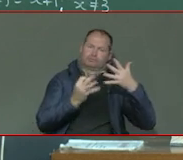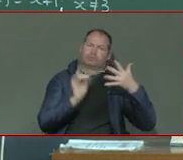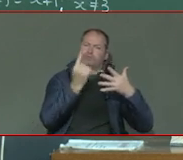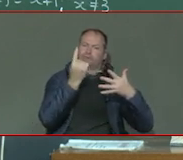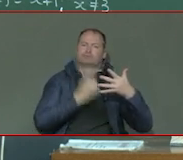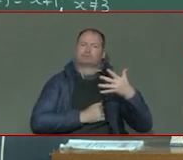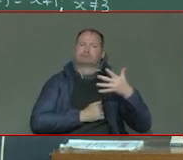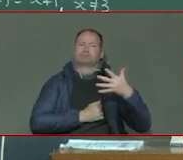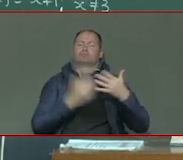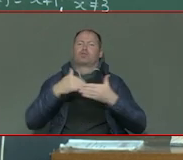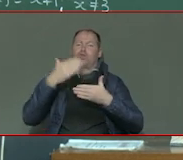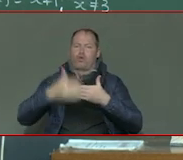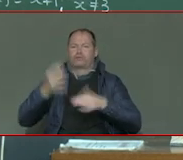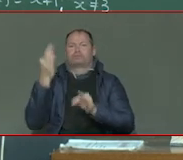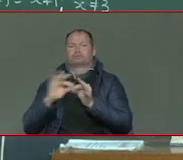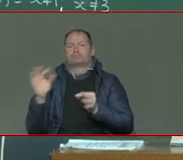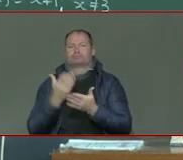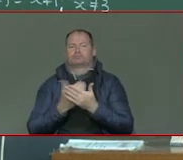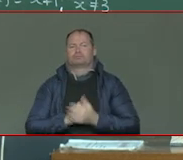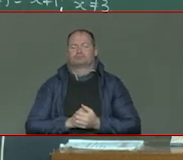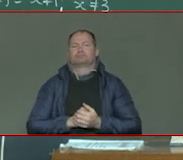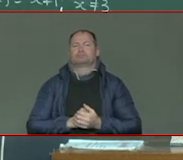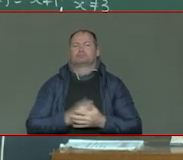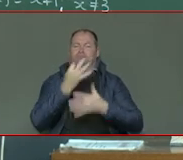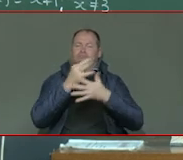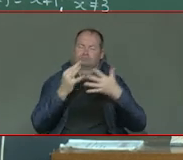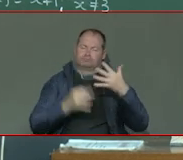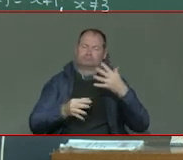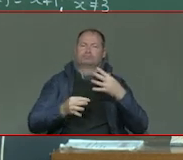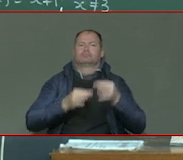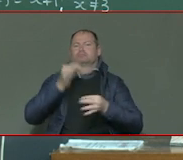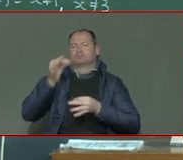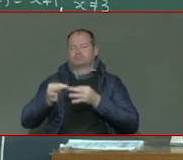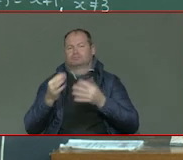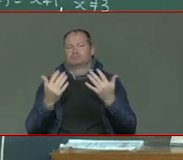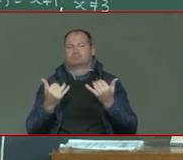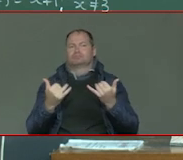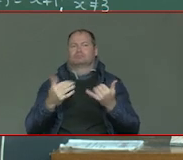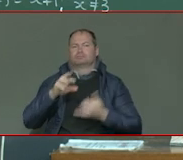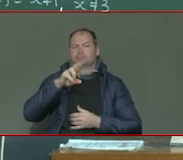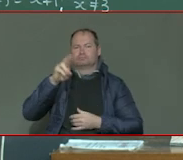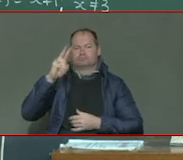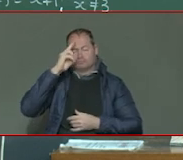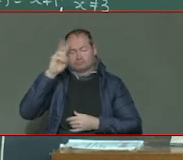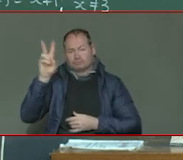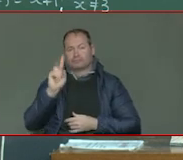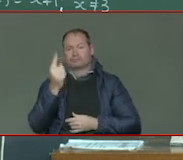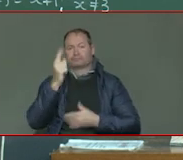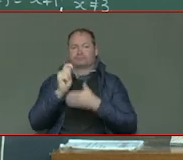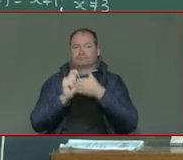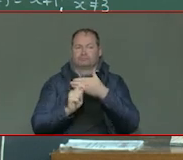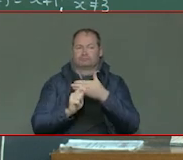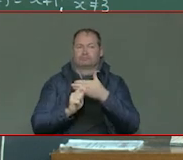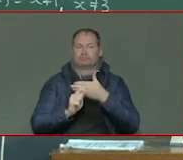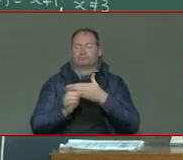is the difference of 2 squares. When is it the difference of 2 squares? If I can find the square root of the first term, square root of